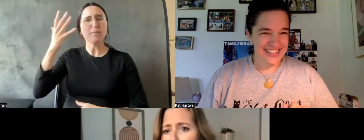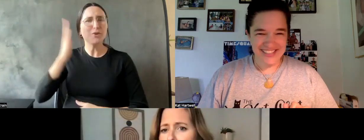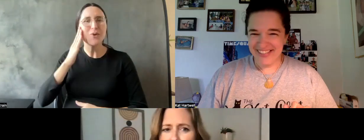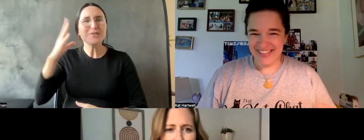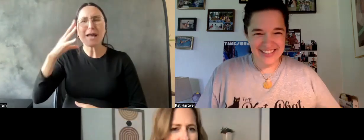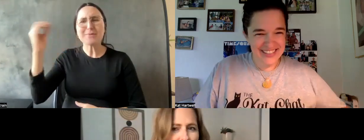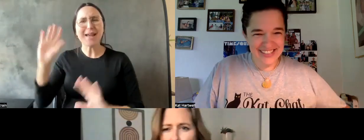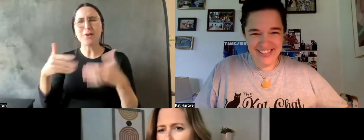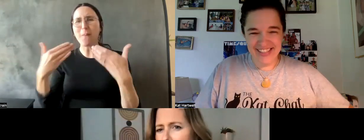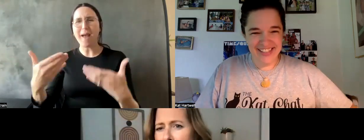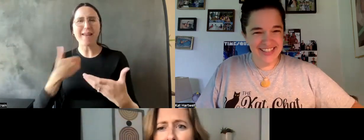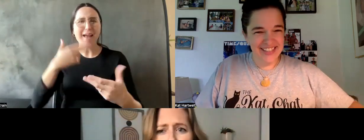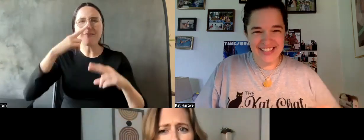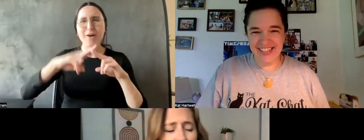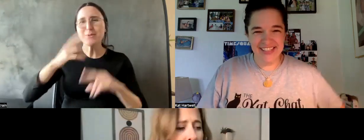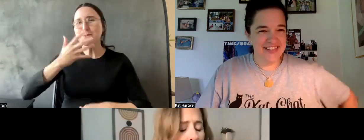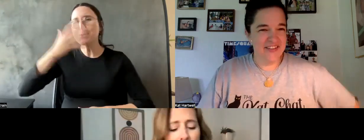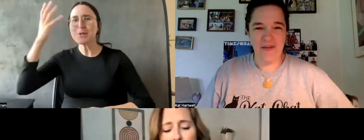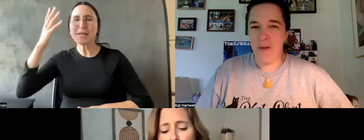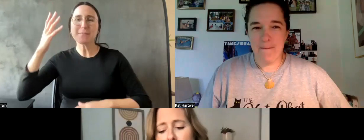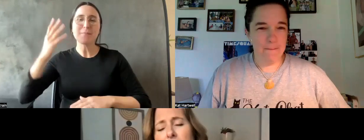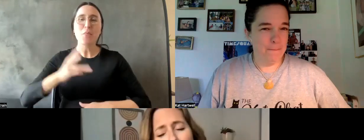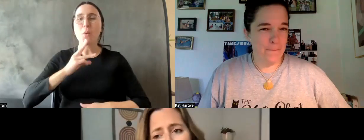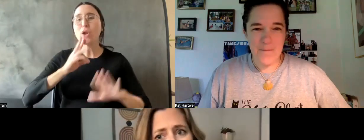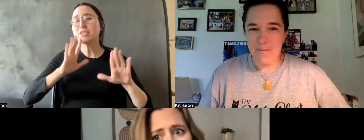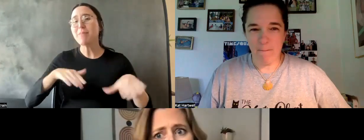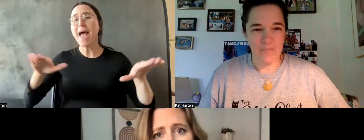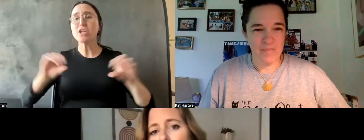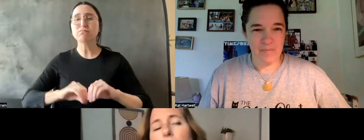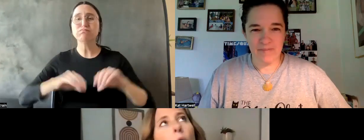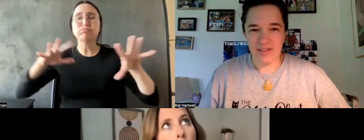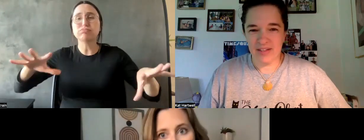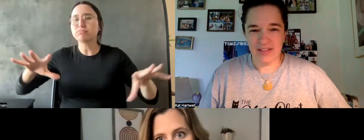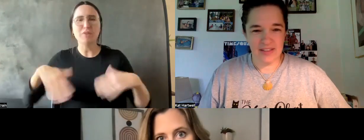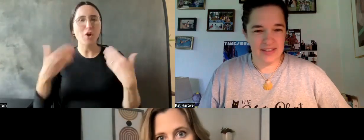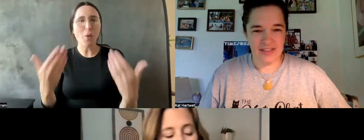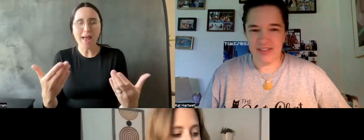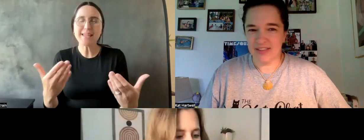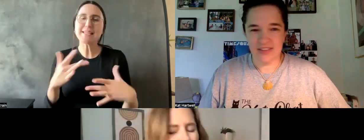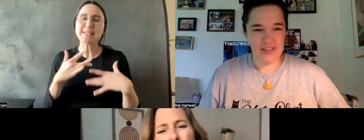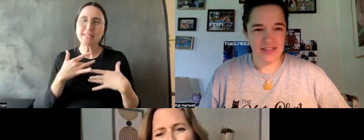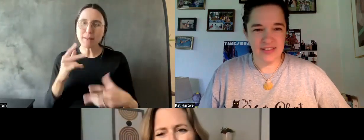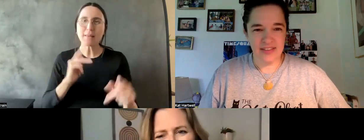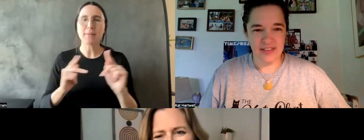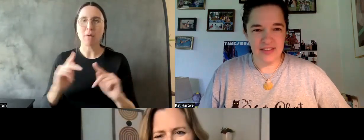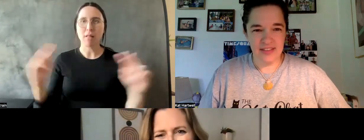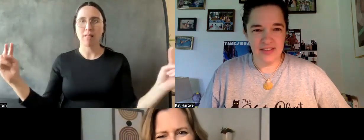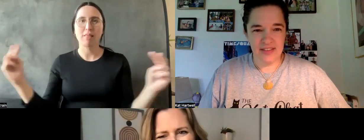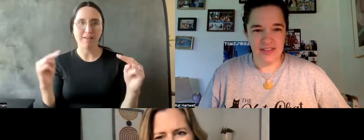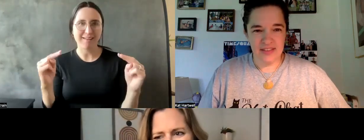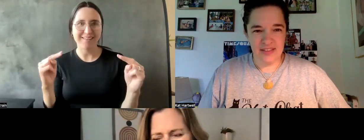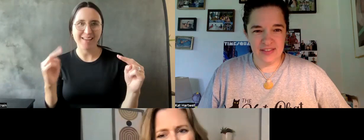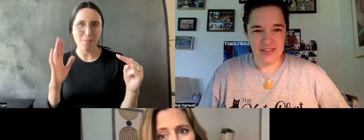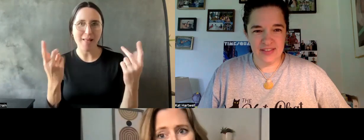splash. She can make vocalizations, whatever she wants. And we get look. I mean, we always do. We get looks. Sometimes when she vocalizes,